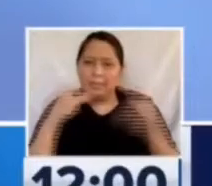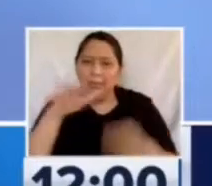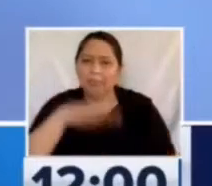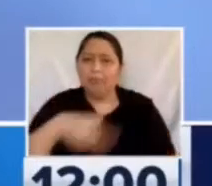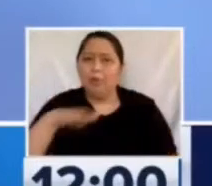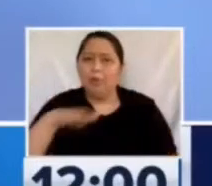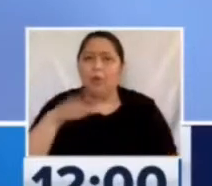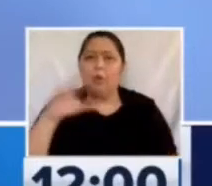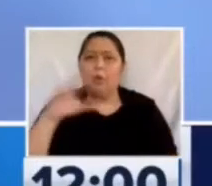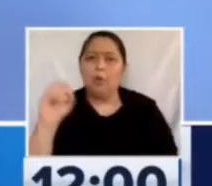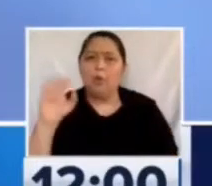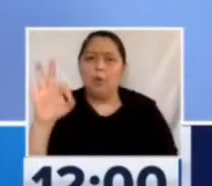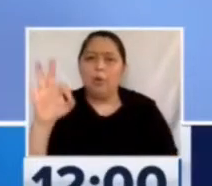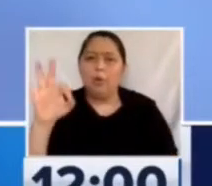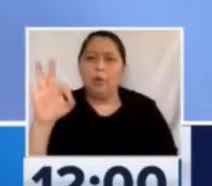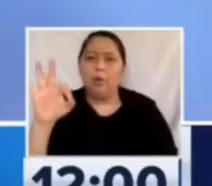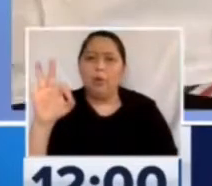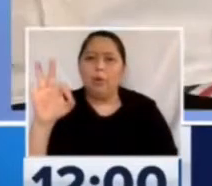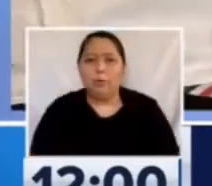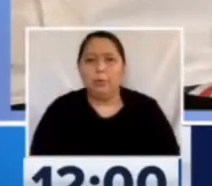Guardians Brotherhood in France,